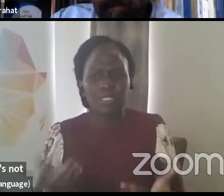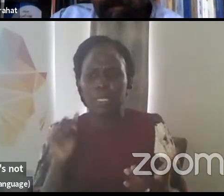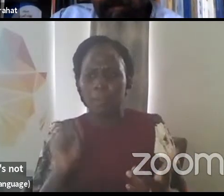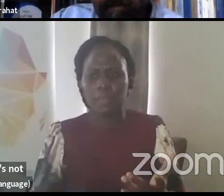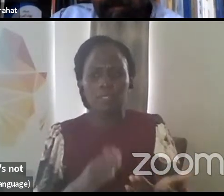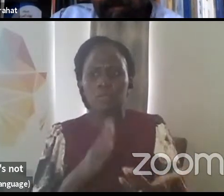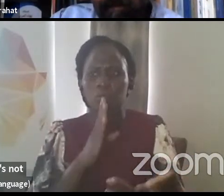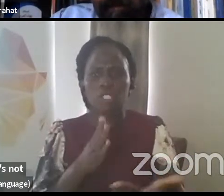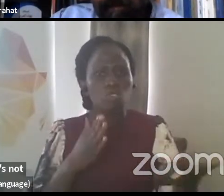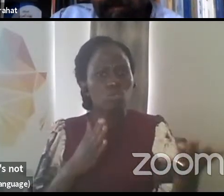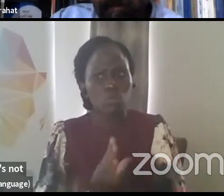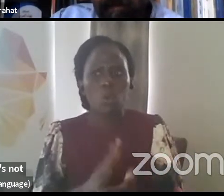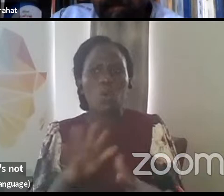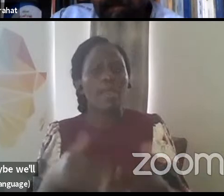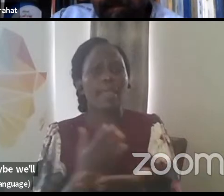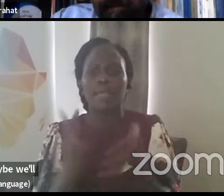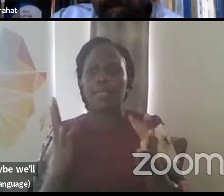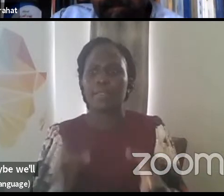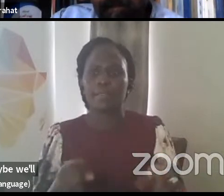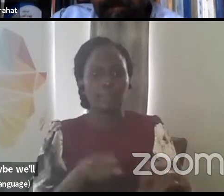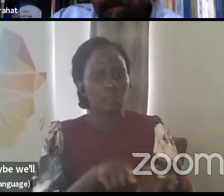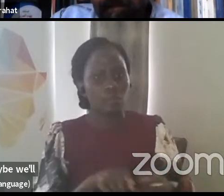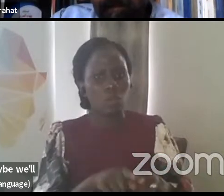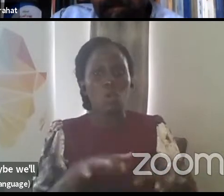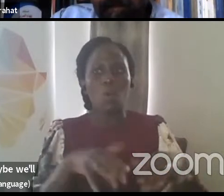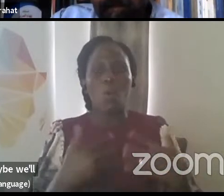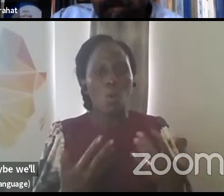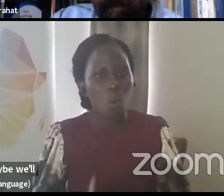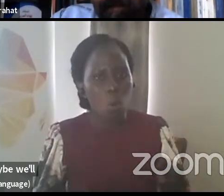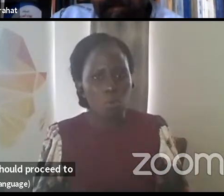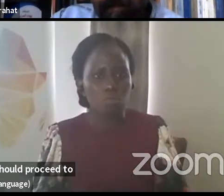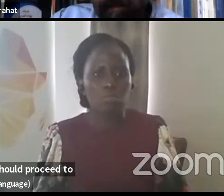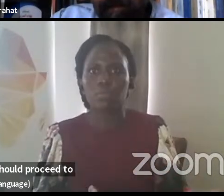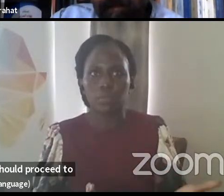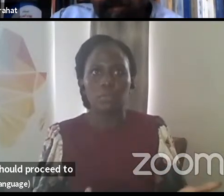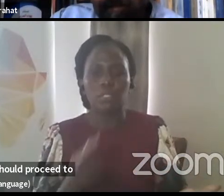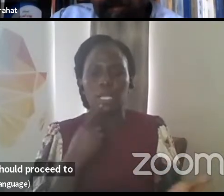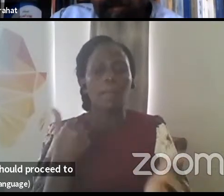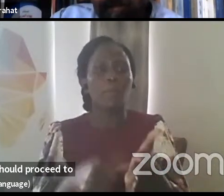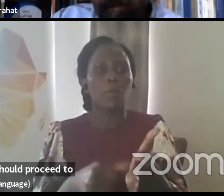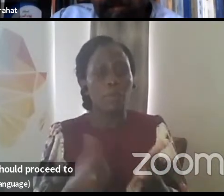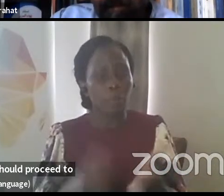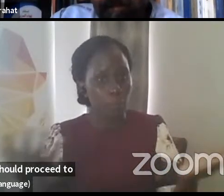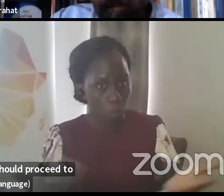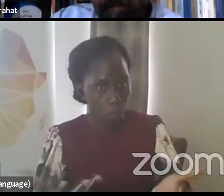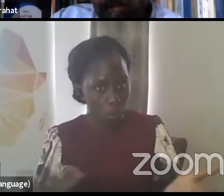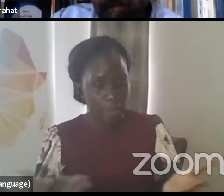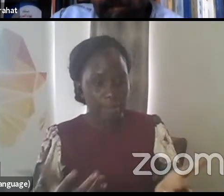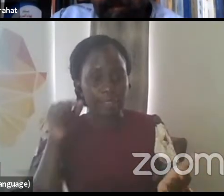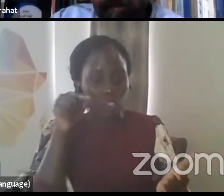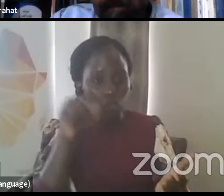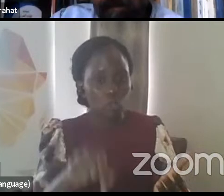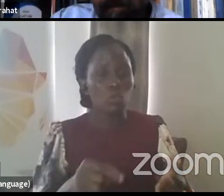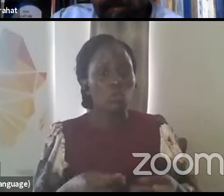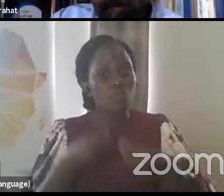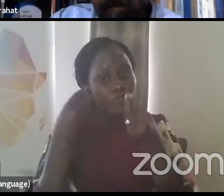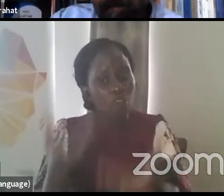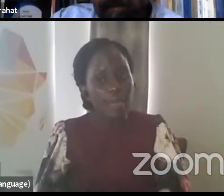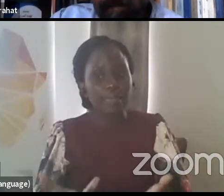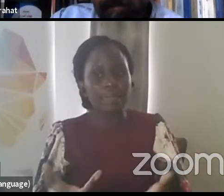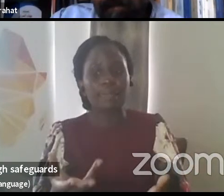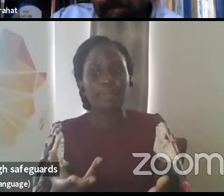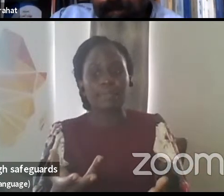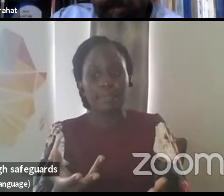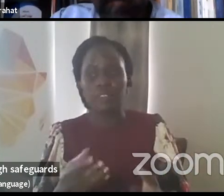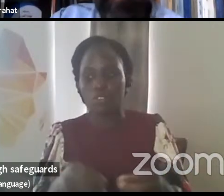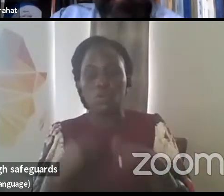anything similar, maybe we should prosecute them. The problem is that do you provide enough